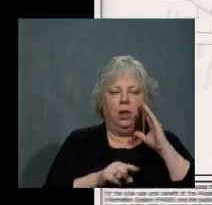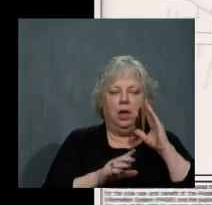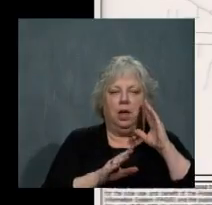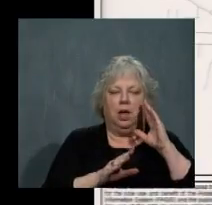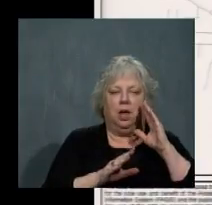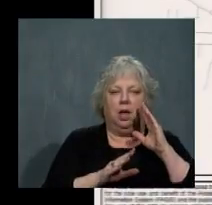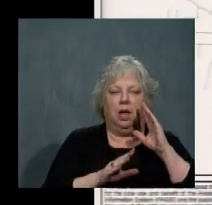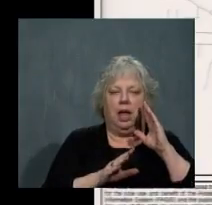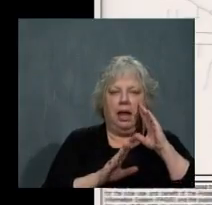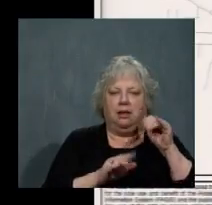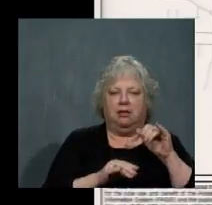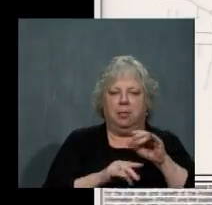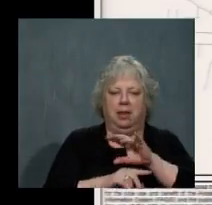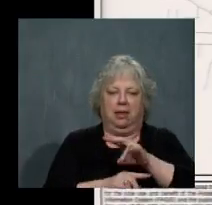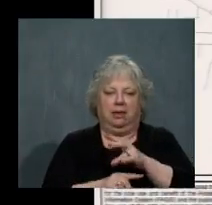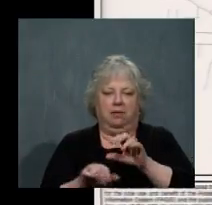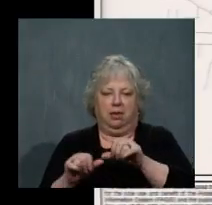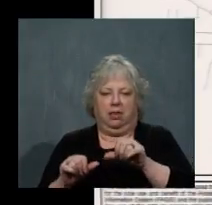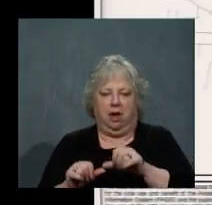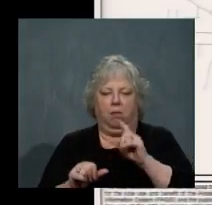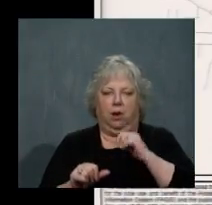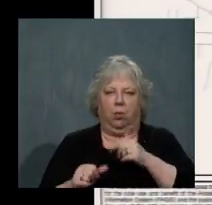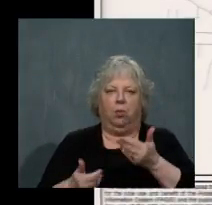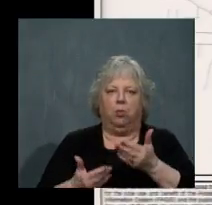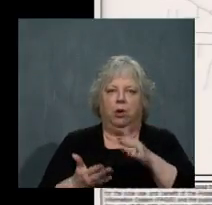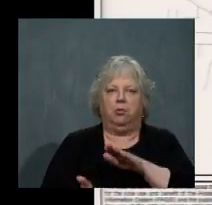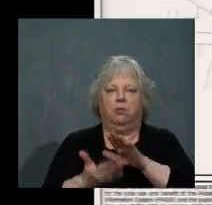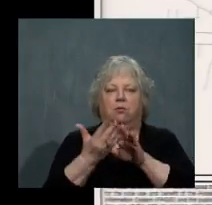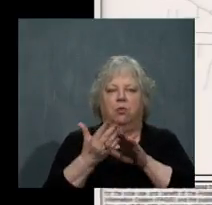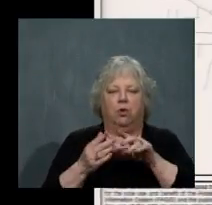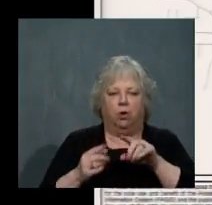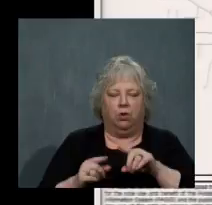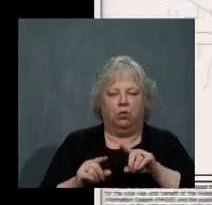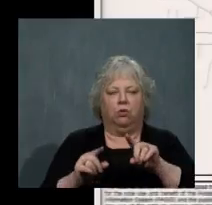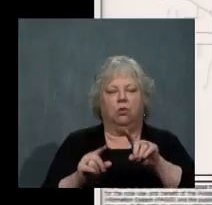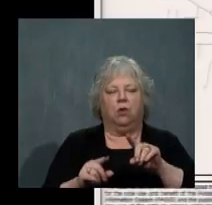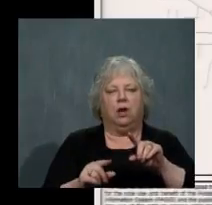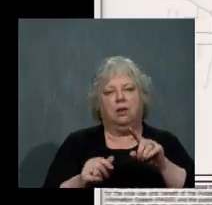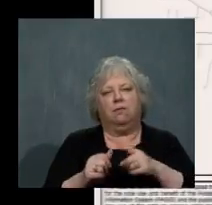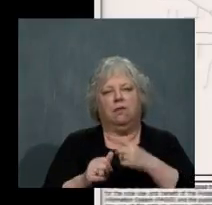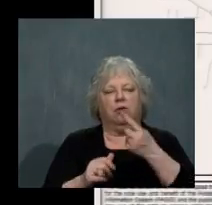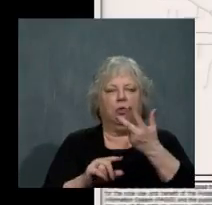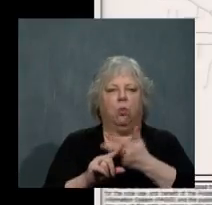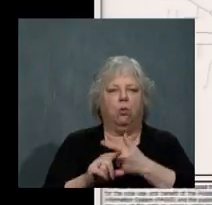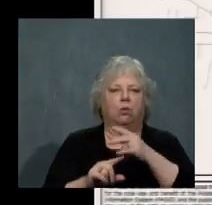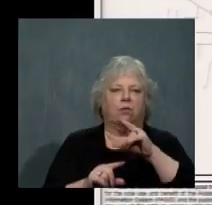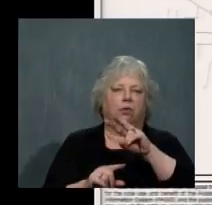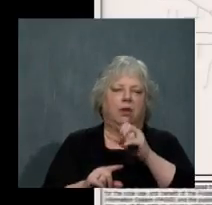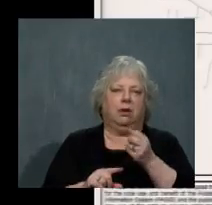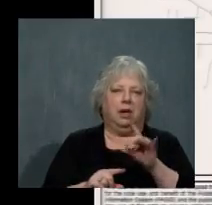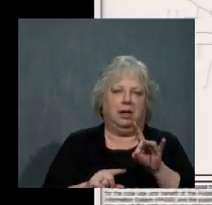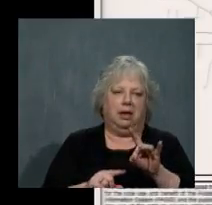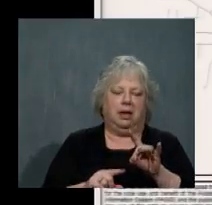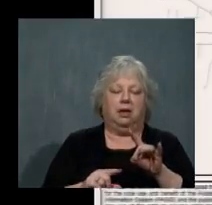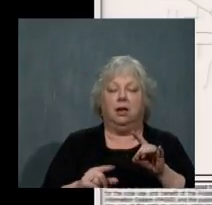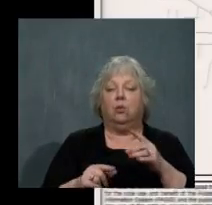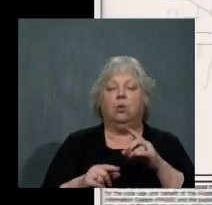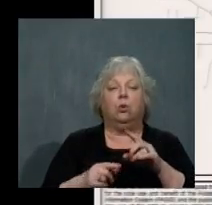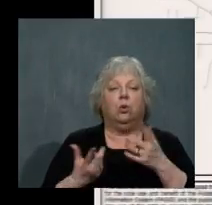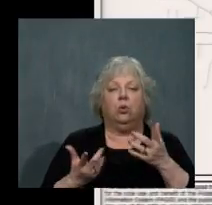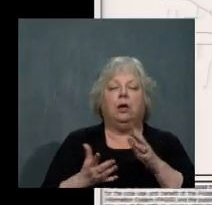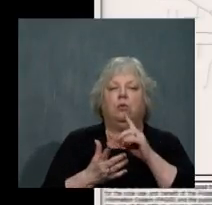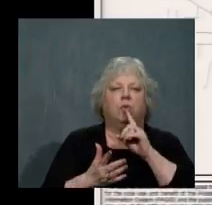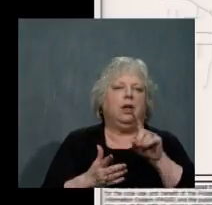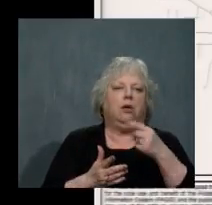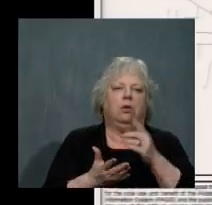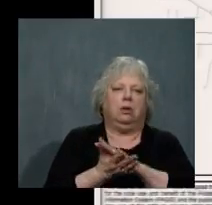area back in front of the board back in the first quarter of 2018 for review. And when we do this, this is just a cleanup process of our land